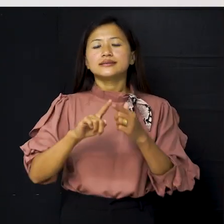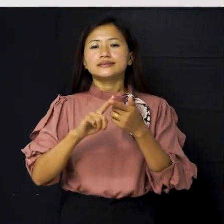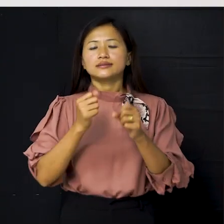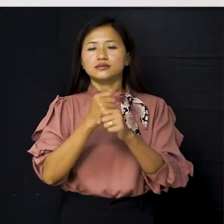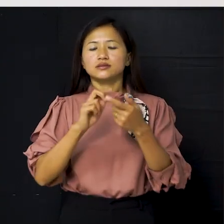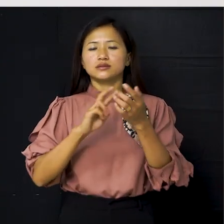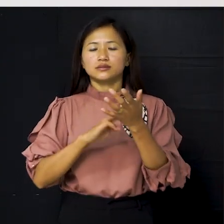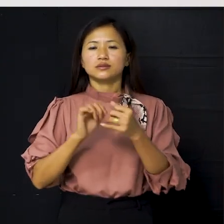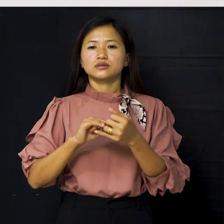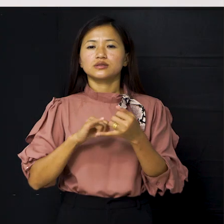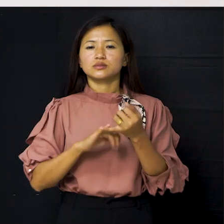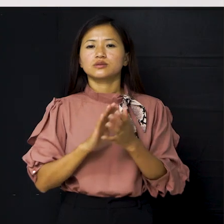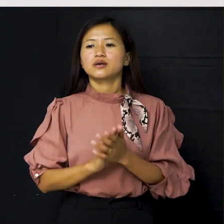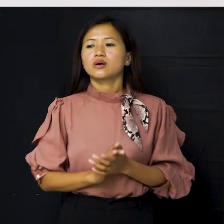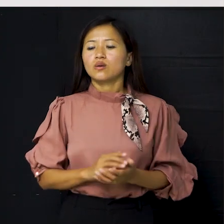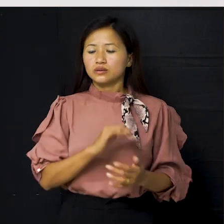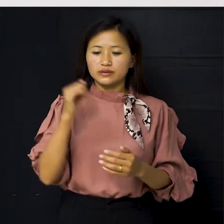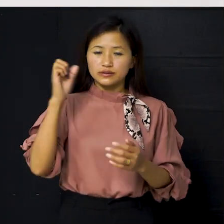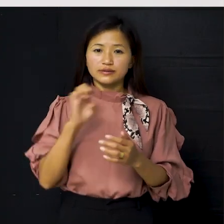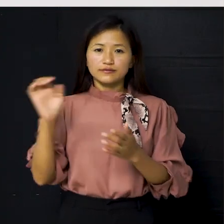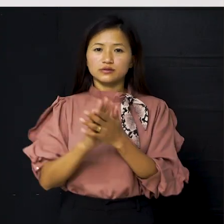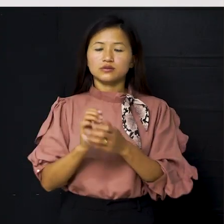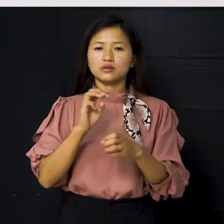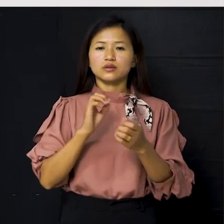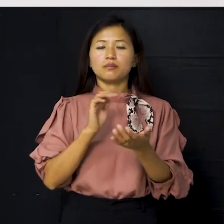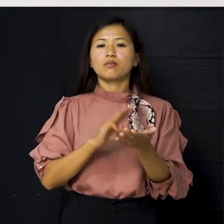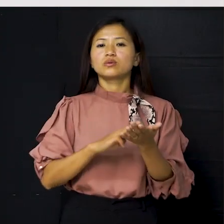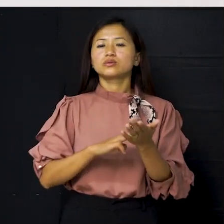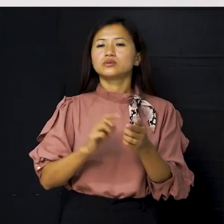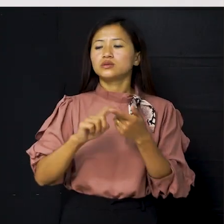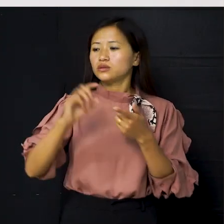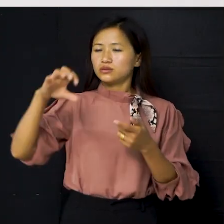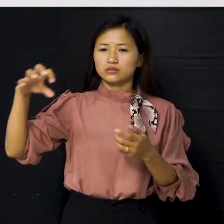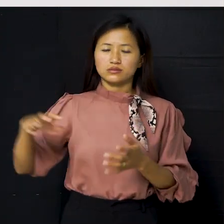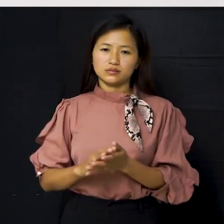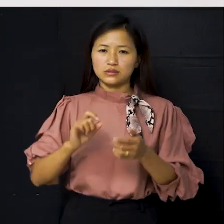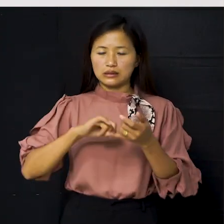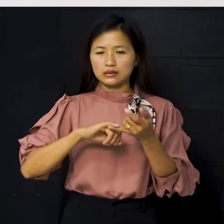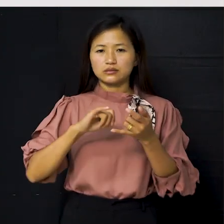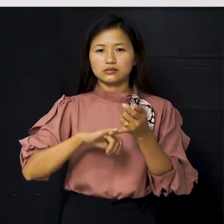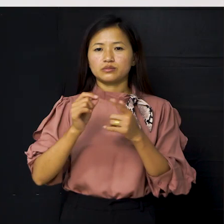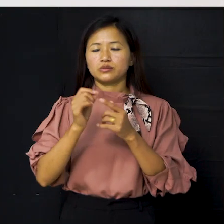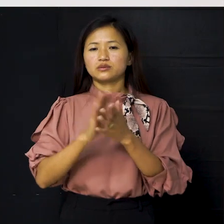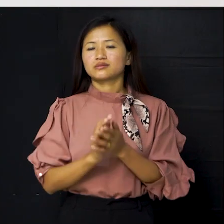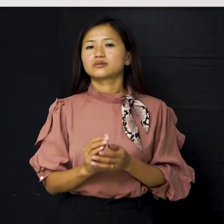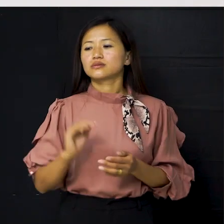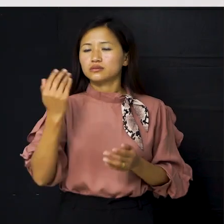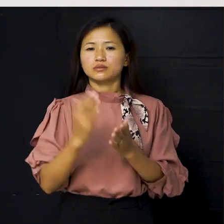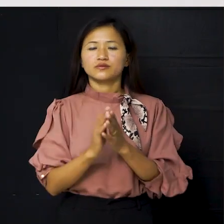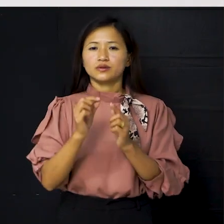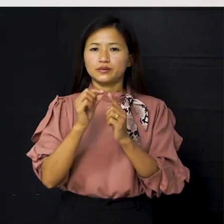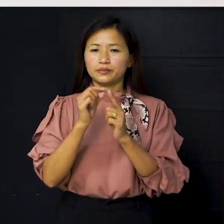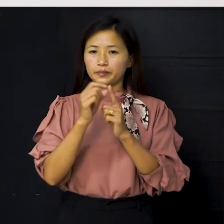even the Mughal rule had also exported some of their spices and some of their precious stones. All